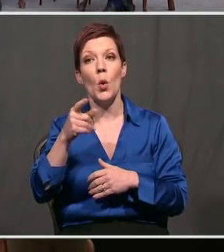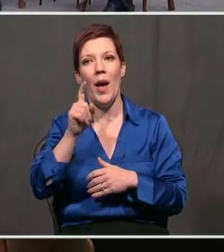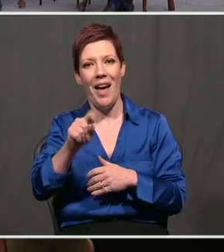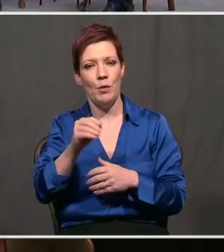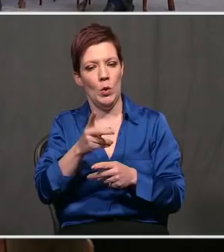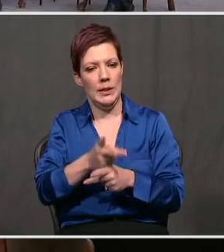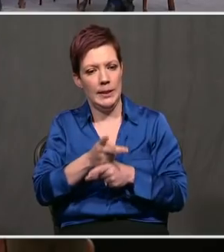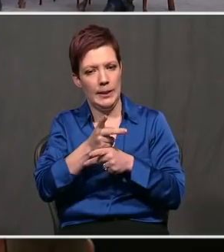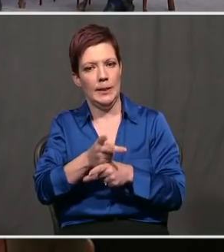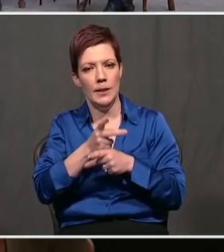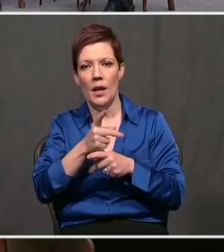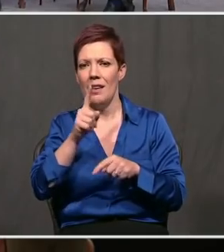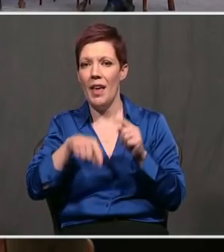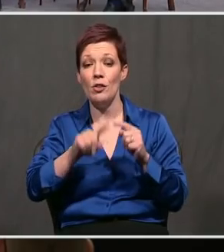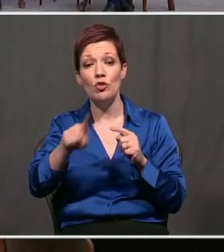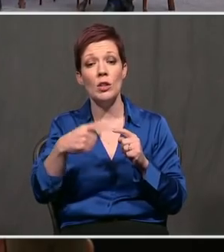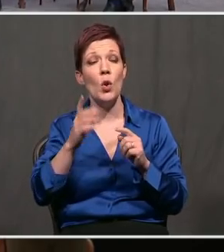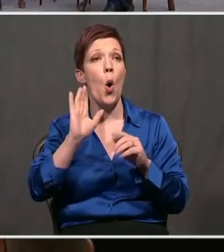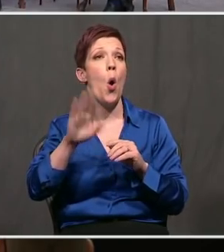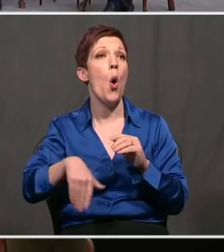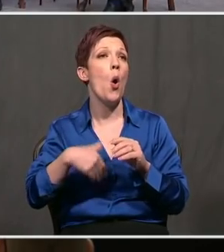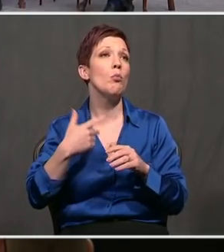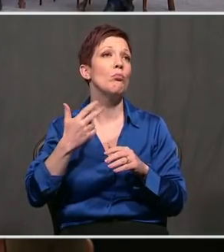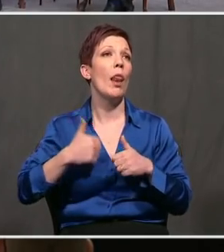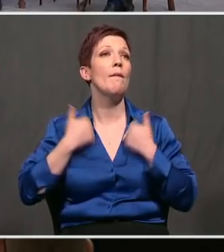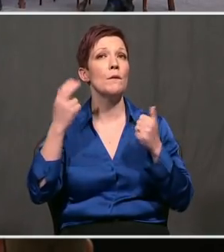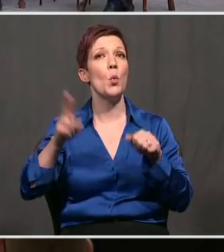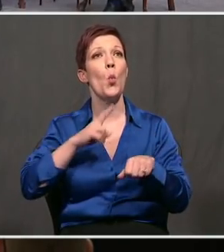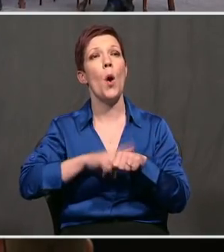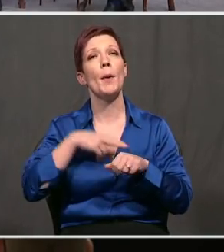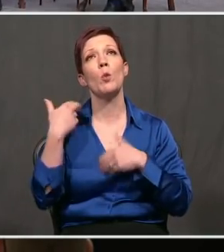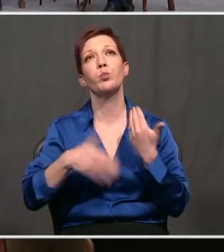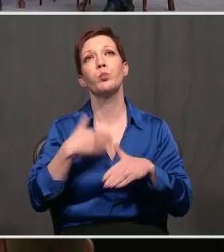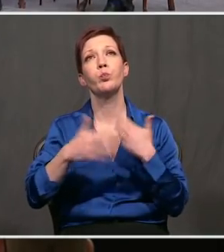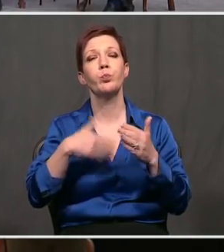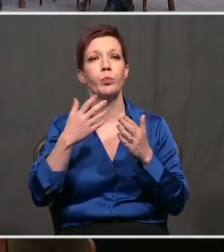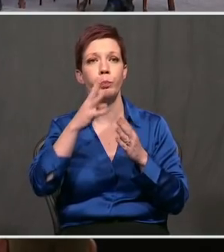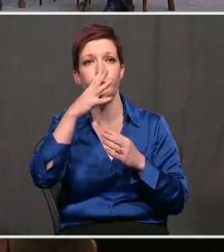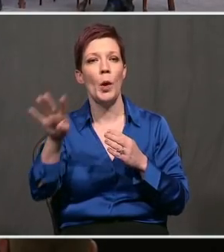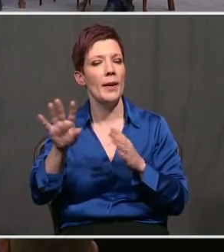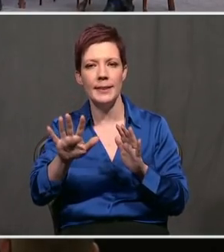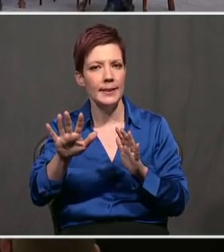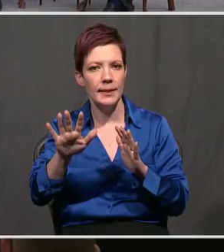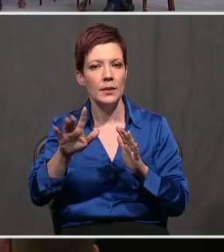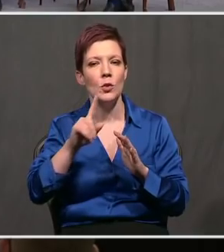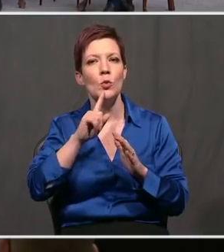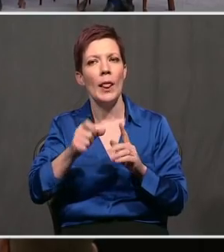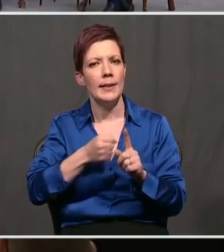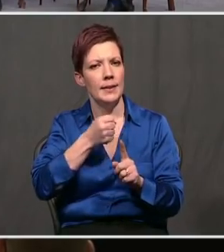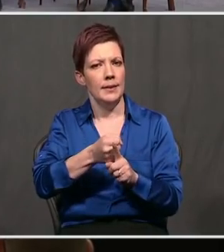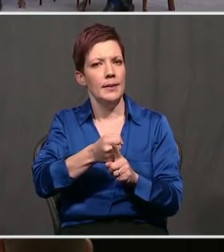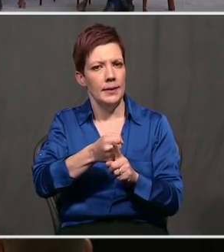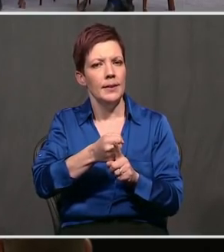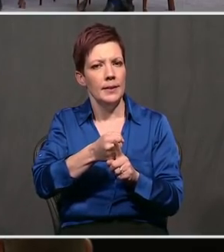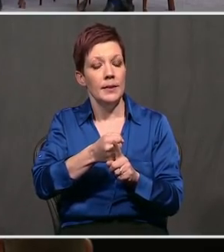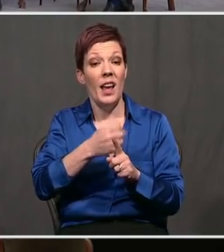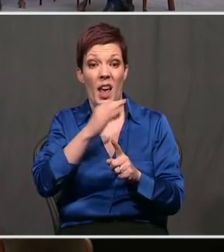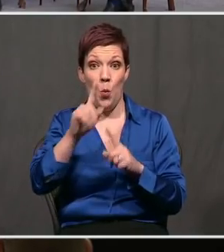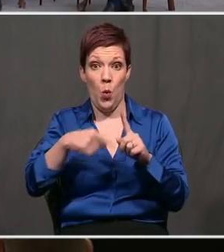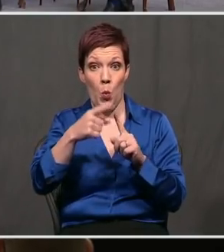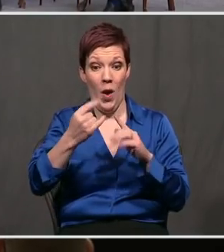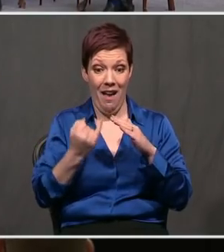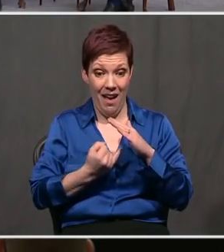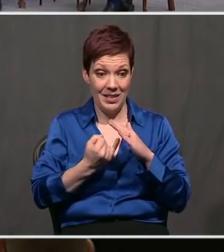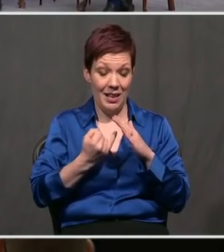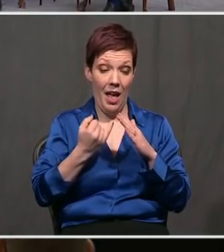these precautions. You just can't live normally. And it's taking a huge toll on these folks. And so we see loneliness, despair, even